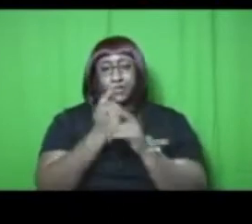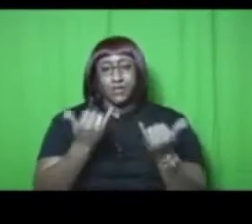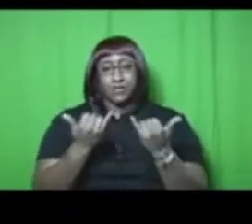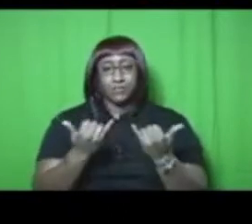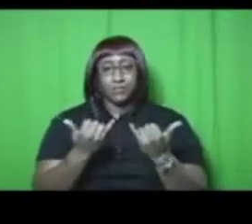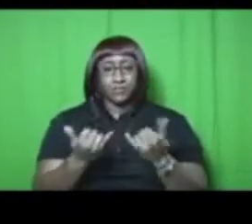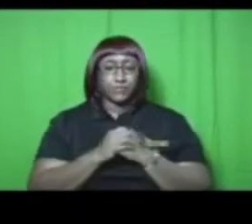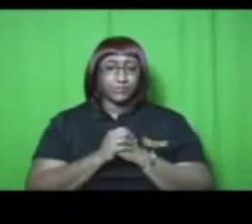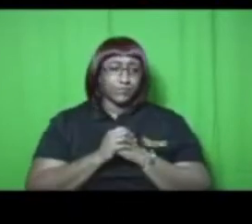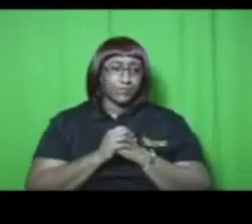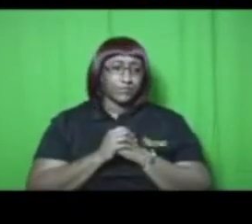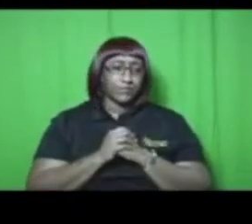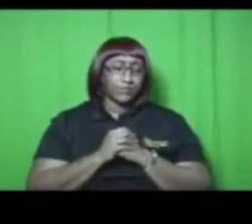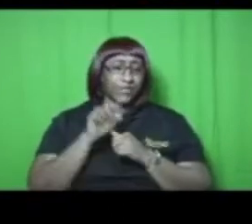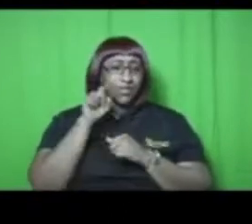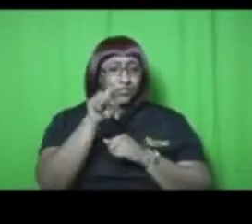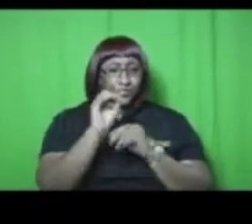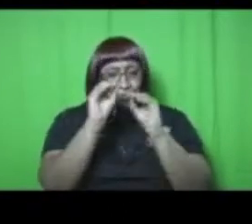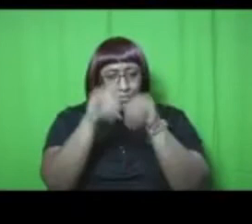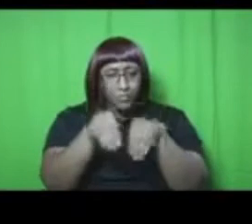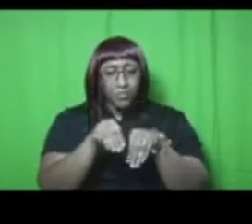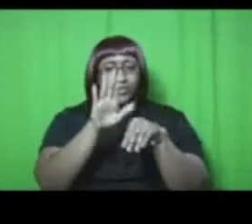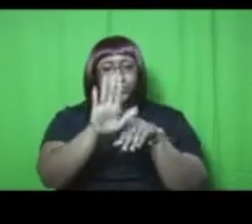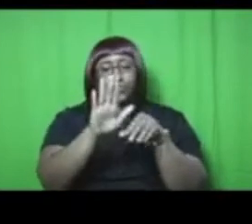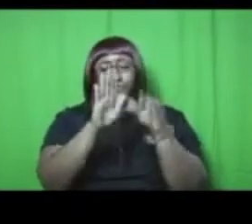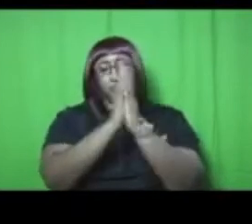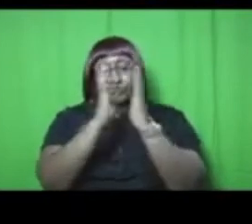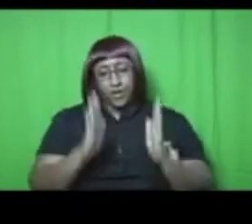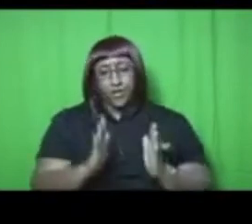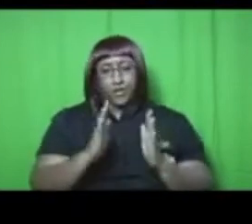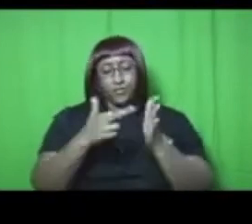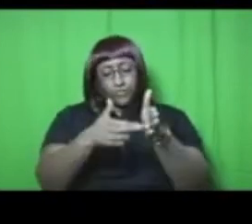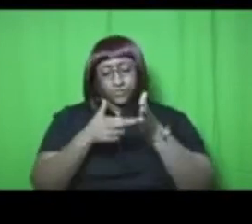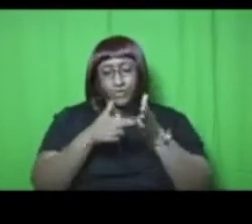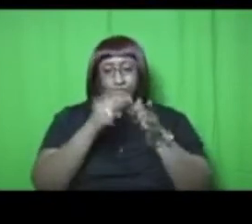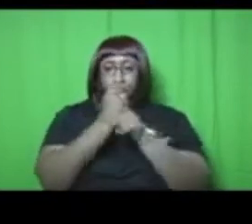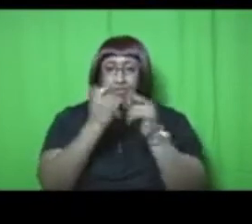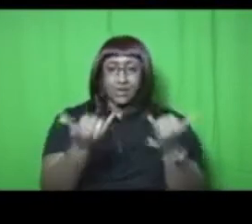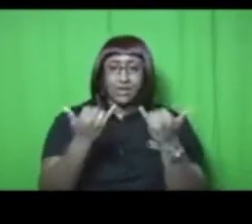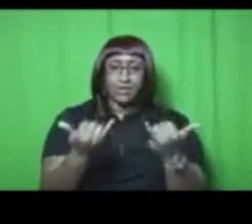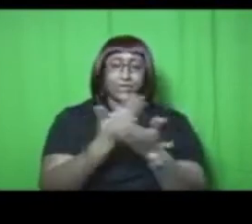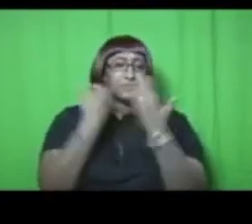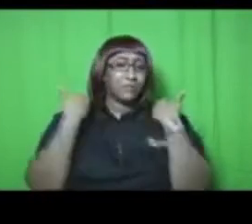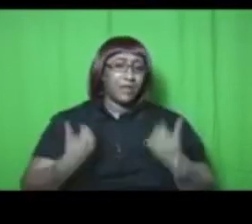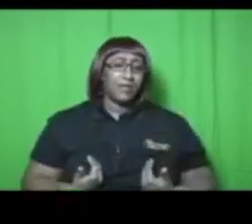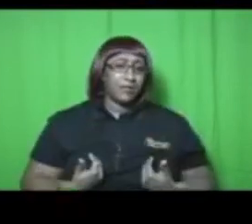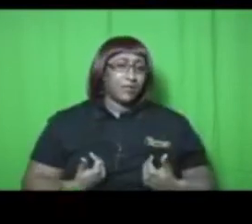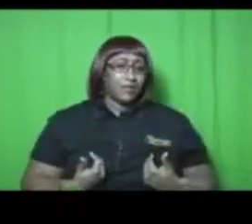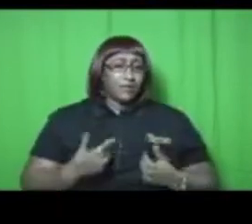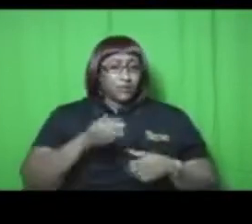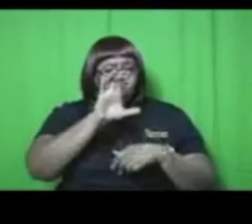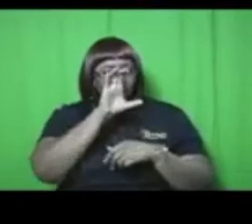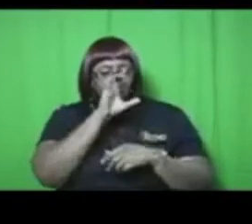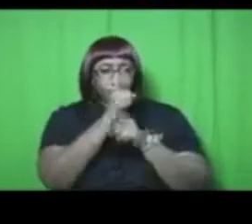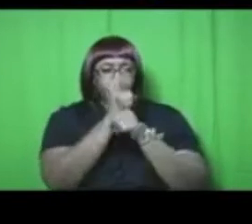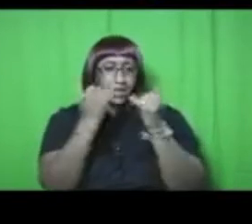to pray right now. I want you to put in your prayer request right now. Somebody who's watching